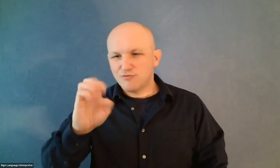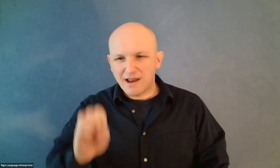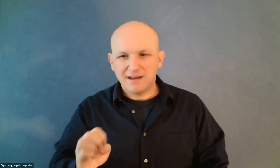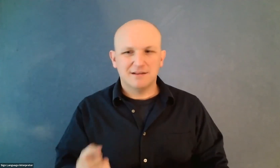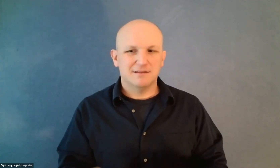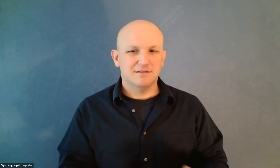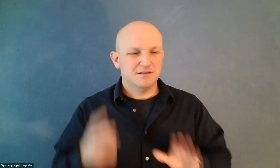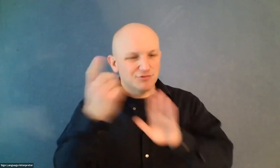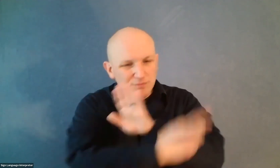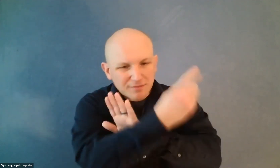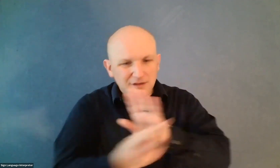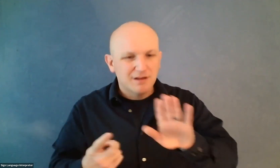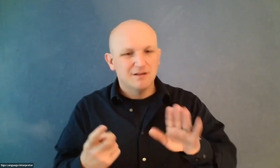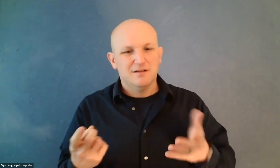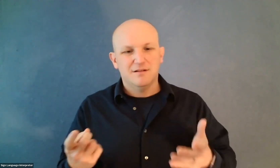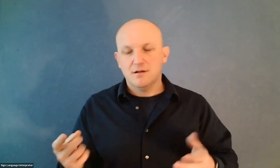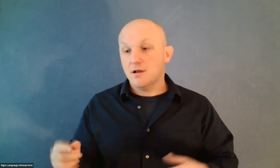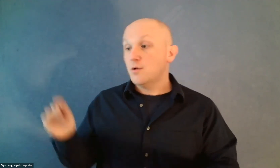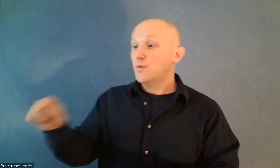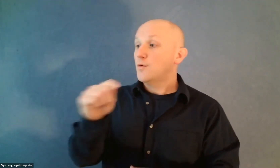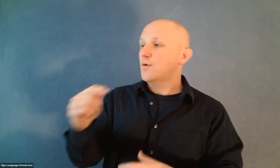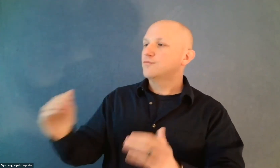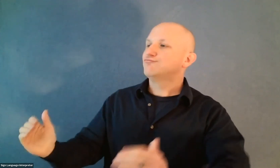privilege has been part of our society, and